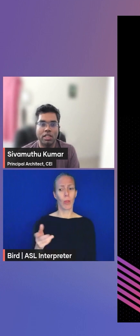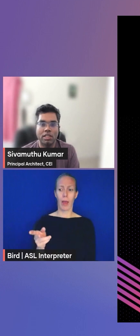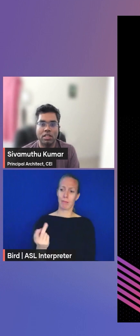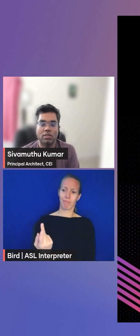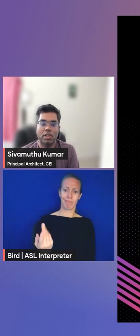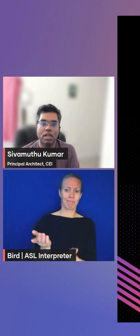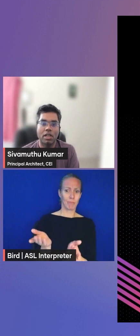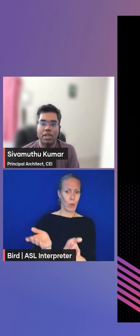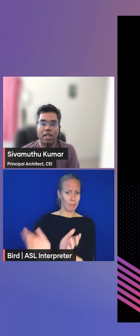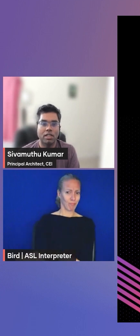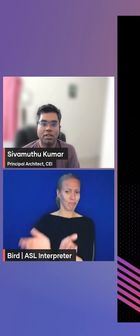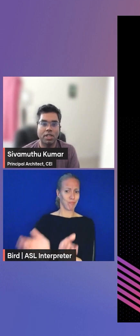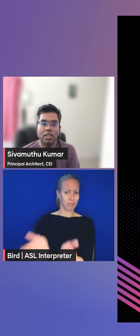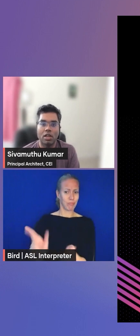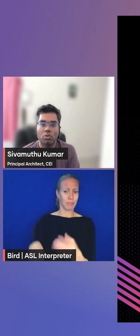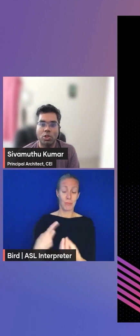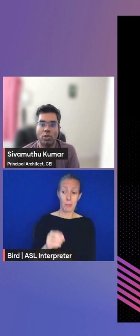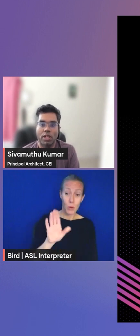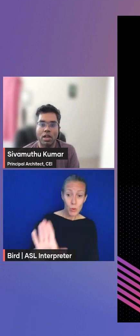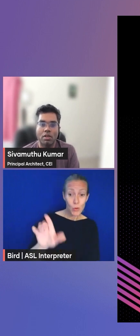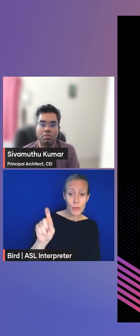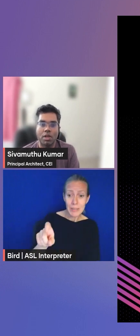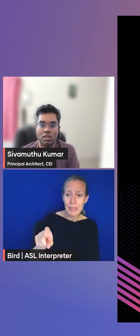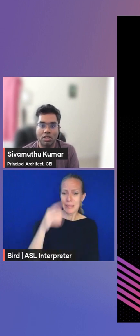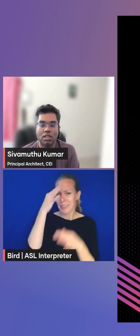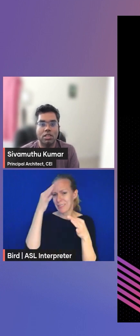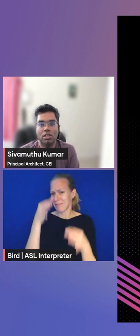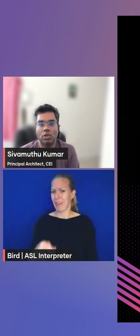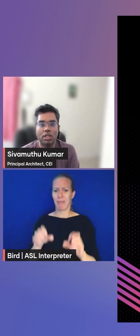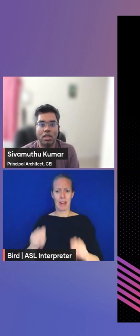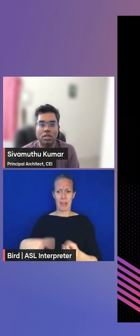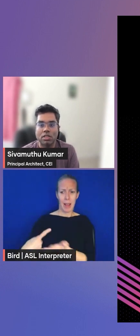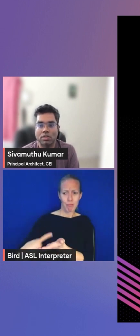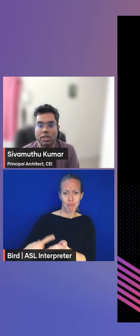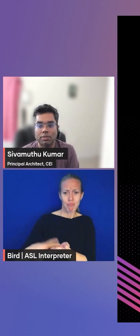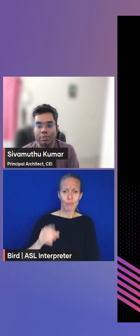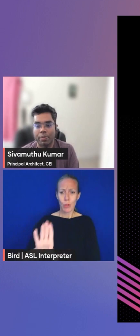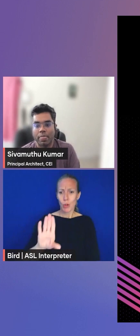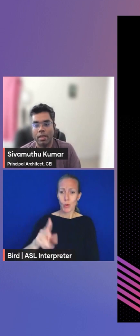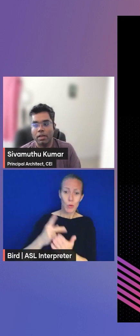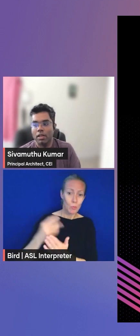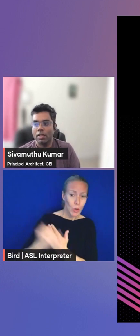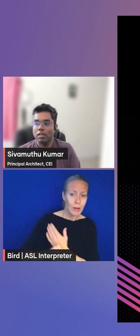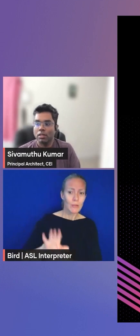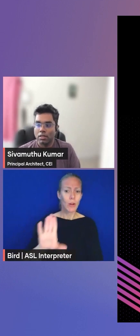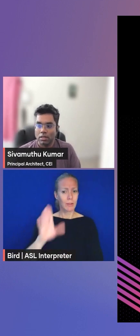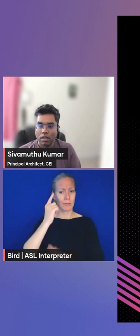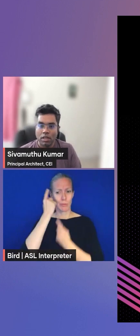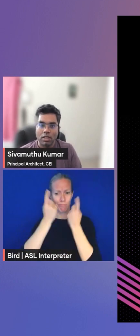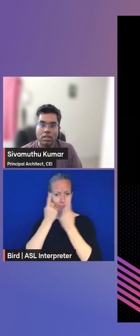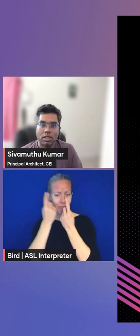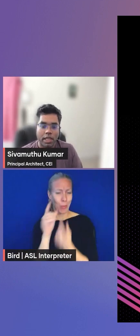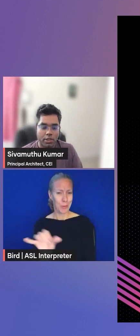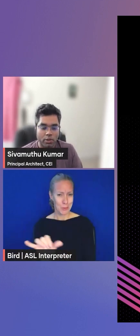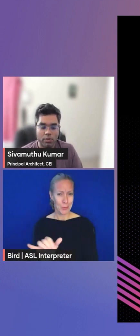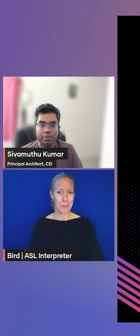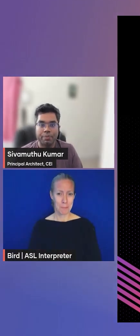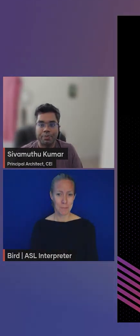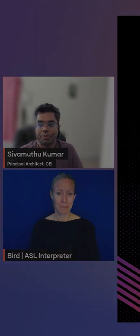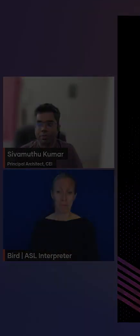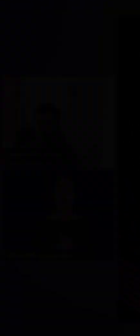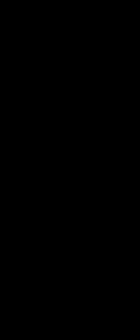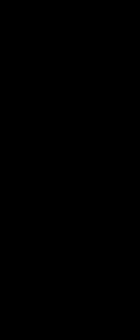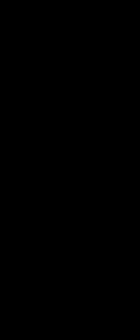your needs as well, and we can definitely talk about your projects and your thoughts as well. Thank you.